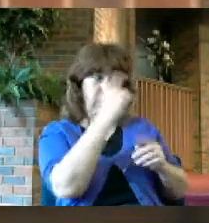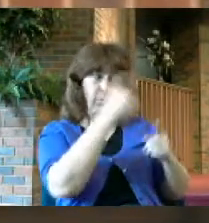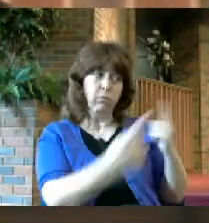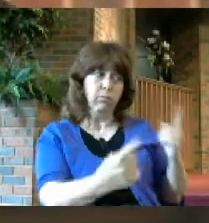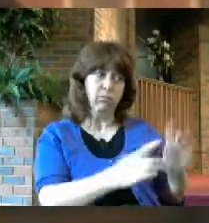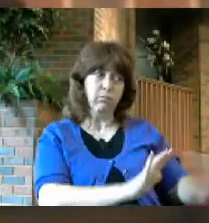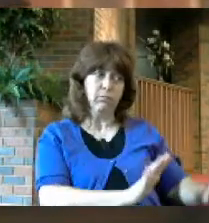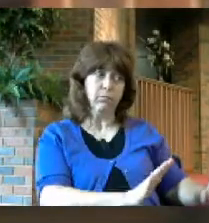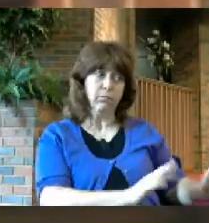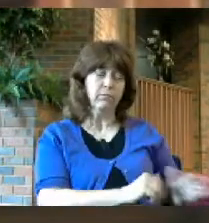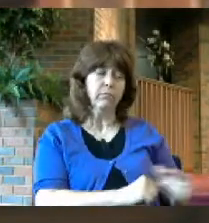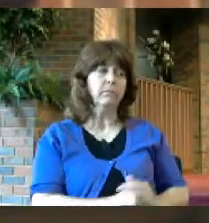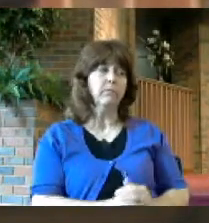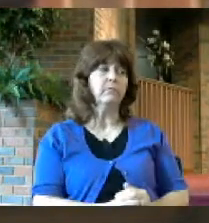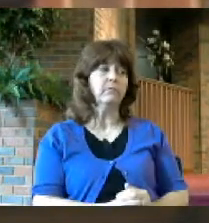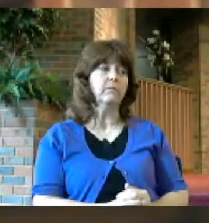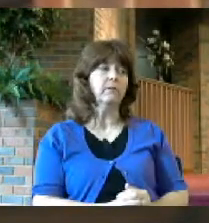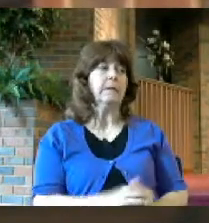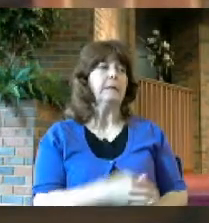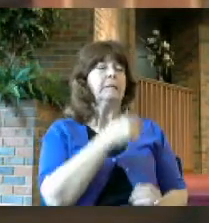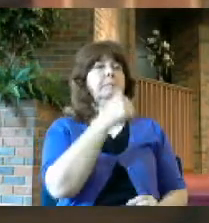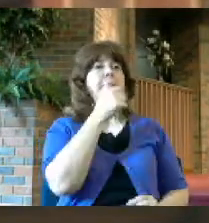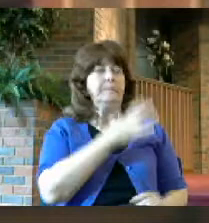And so Micaiah comes in.